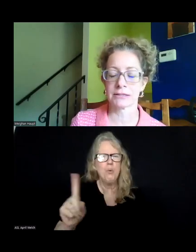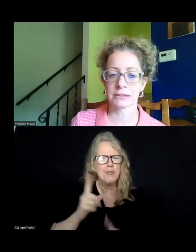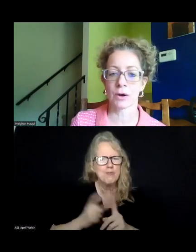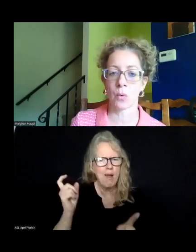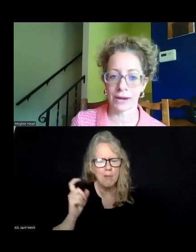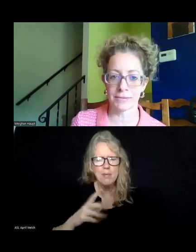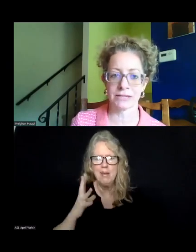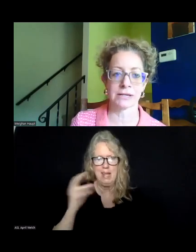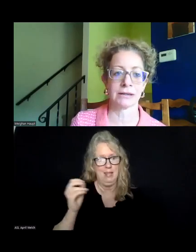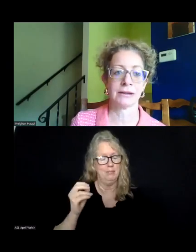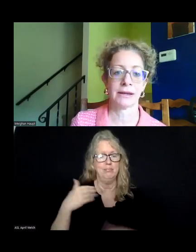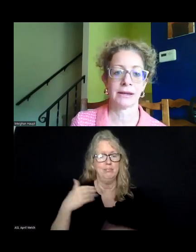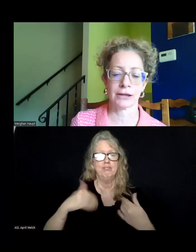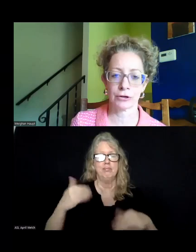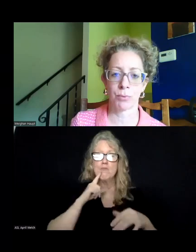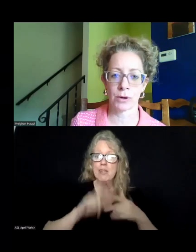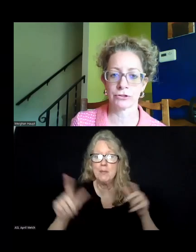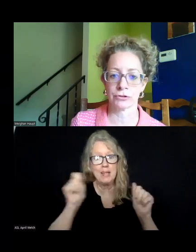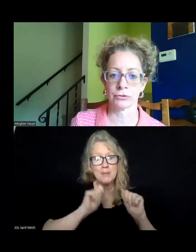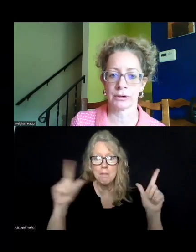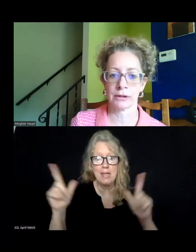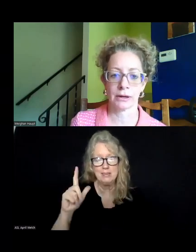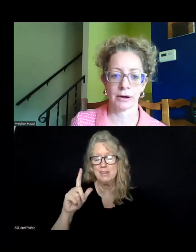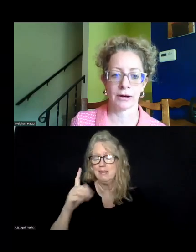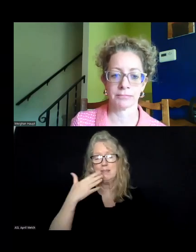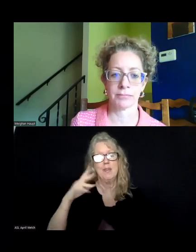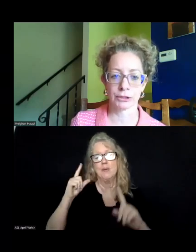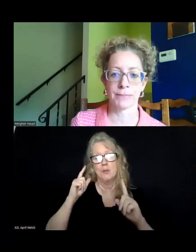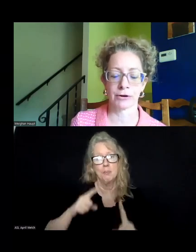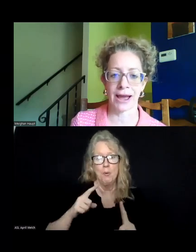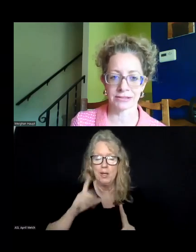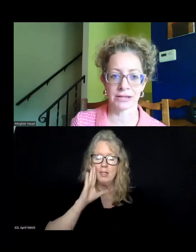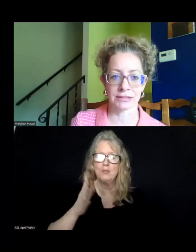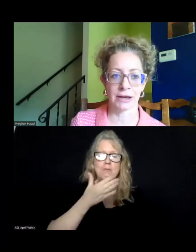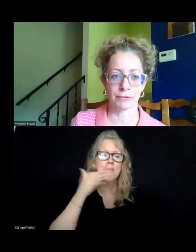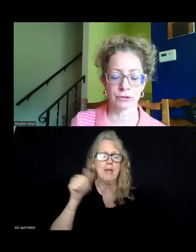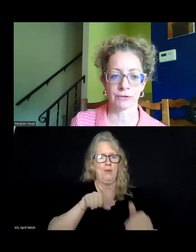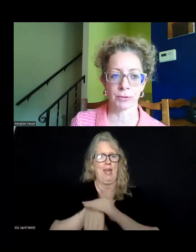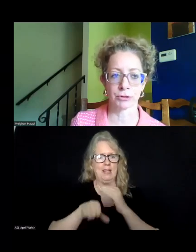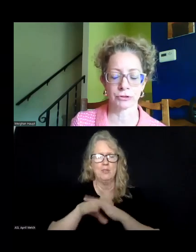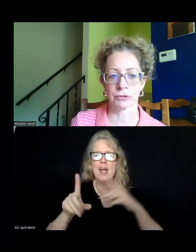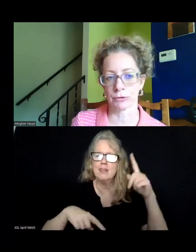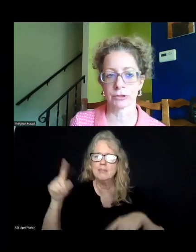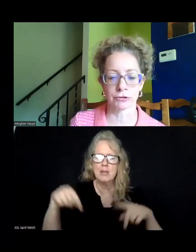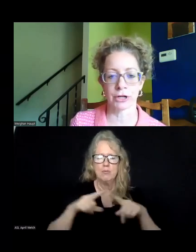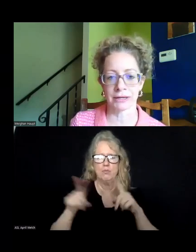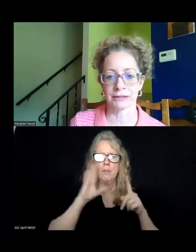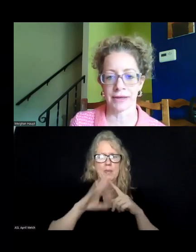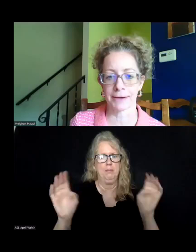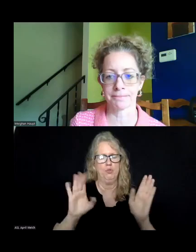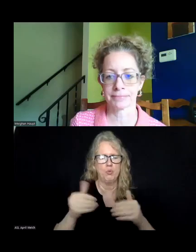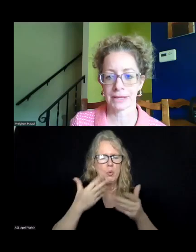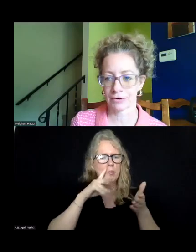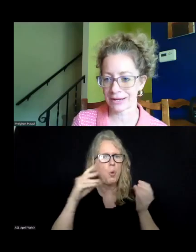it is quite amazing and could point to much better access and diversion from emergency rooms. So they're checking